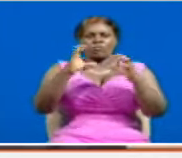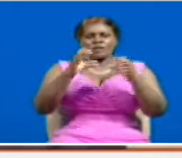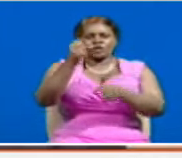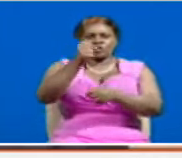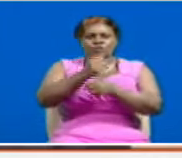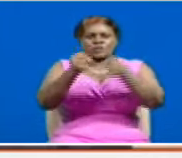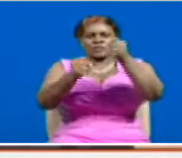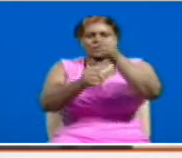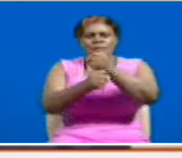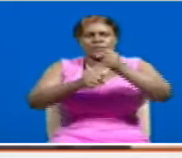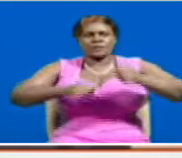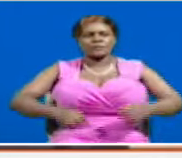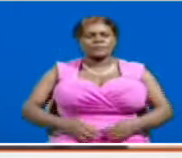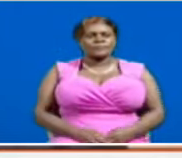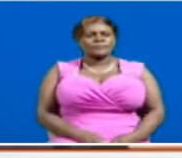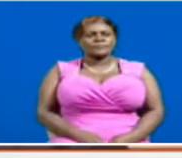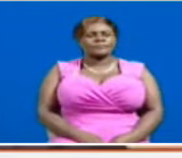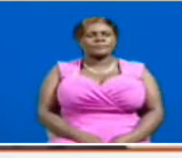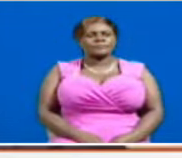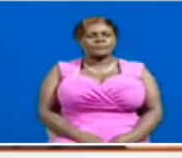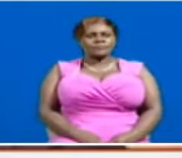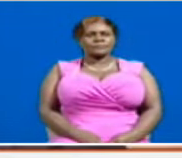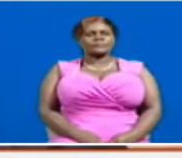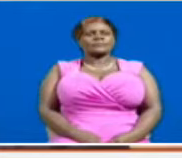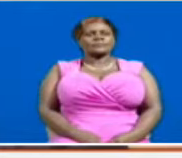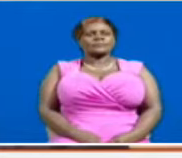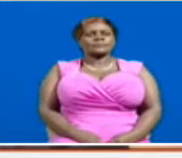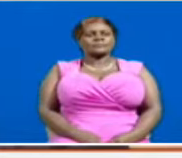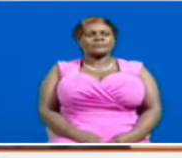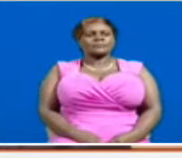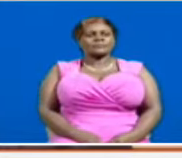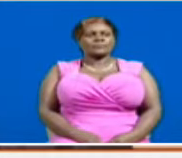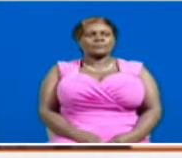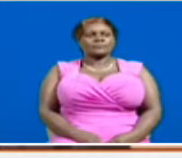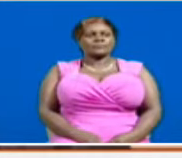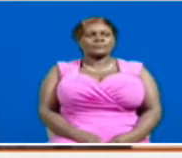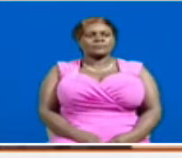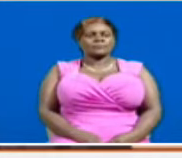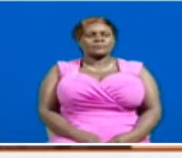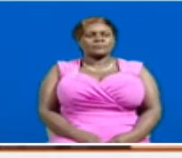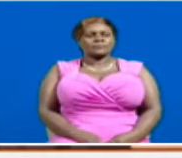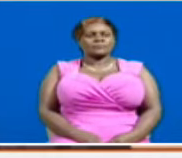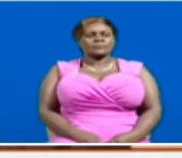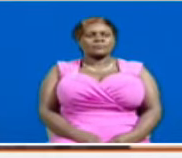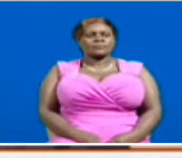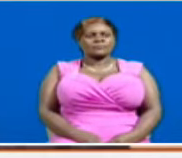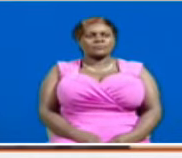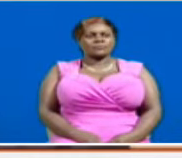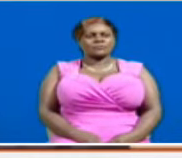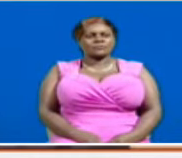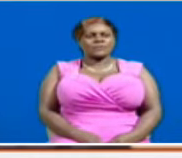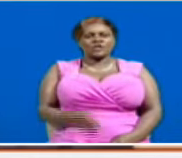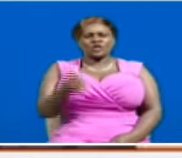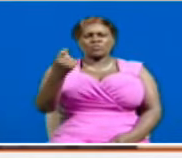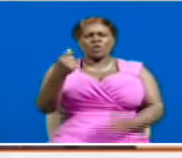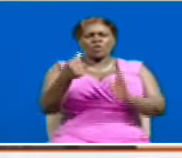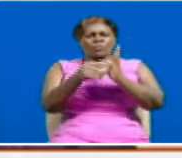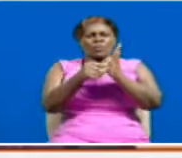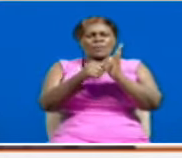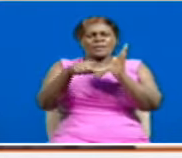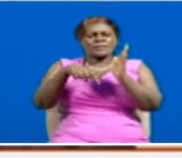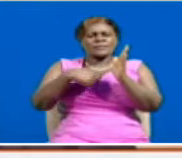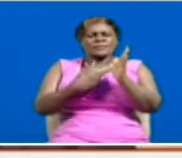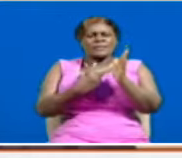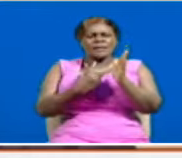structures. We are having 3 teachers handling the 2 classes. I think that's where we have a small problem because we are